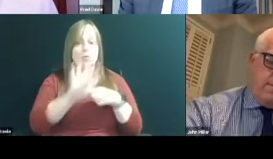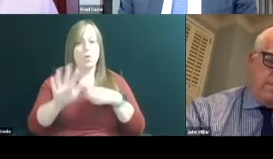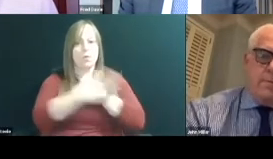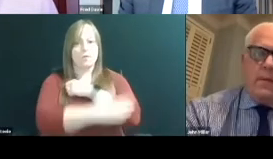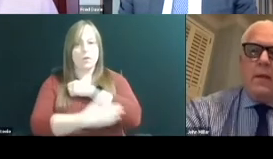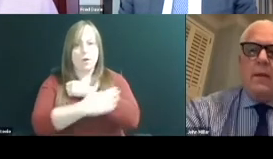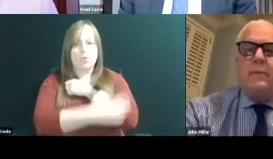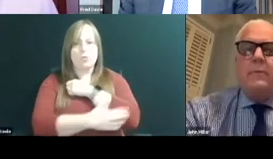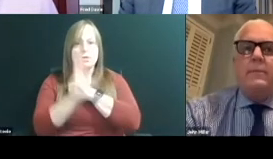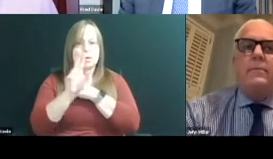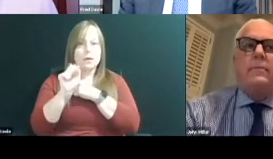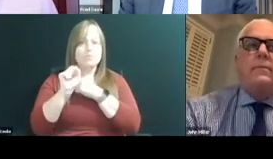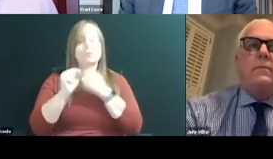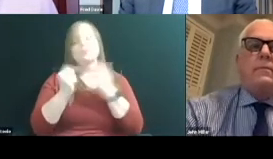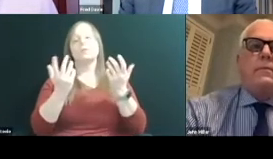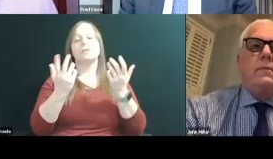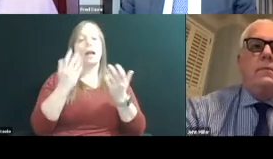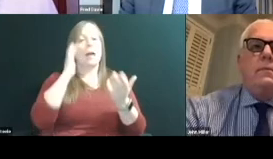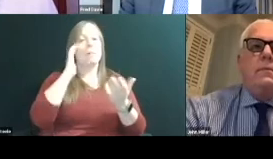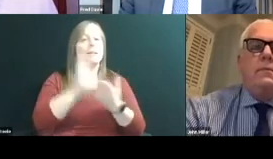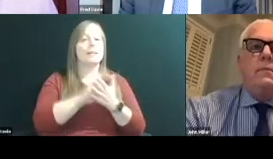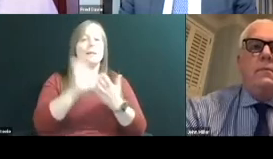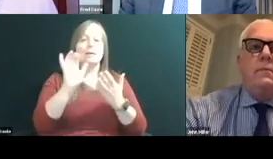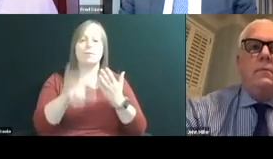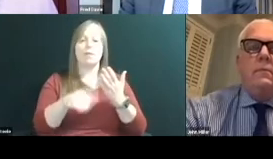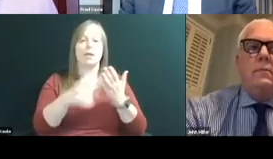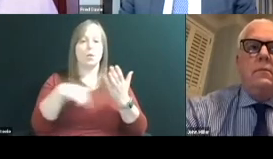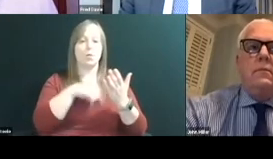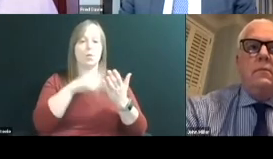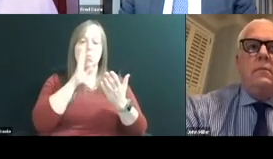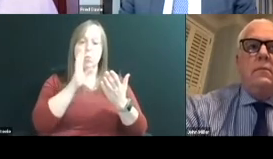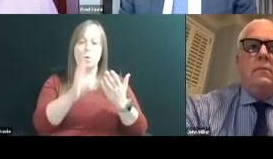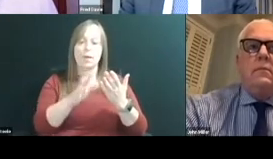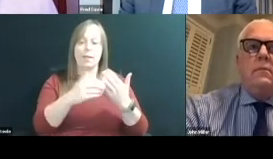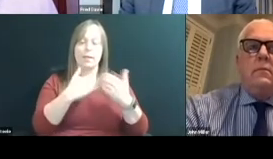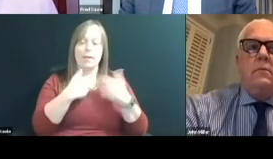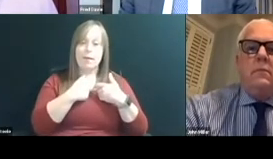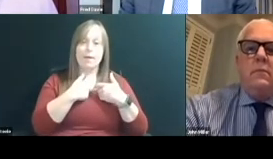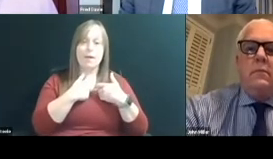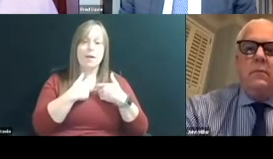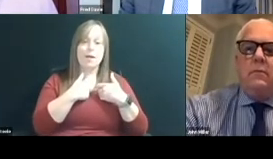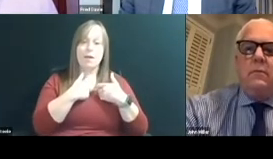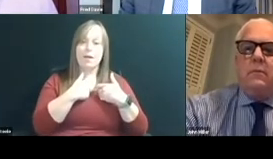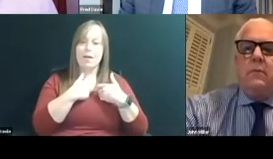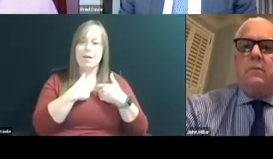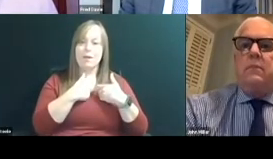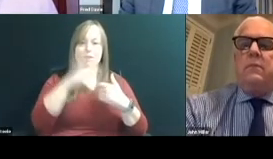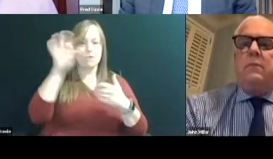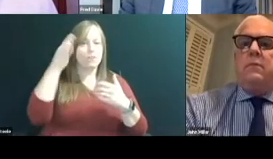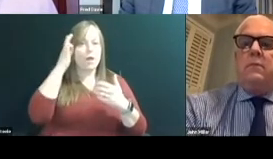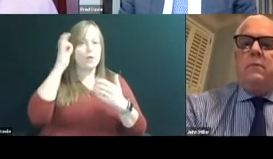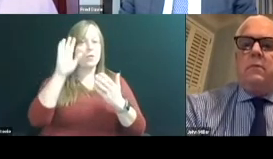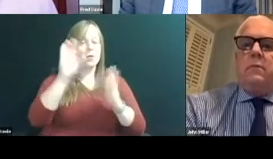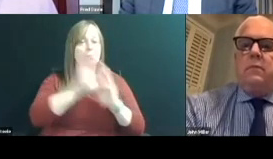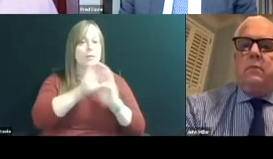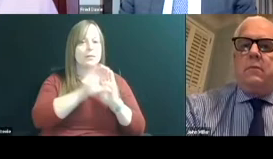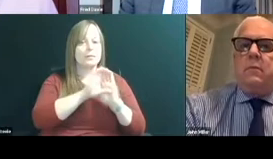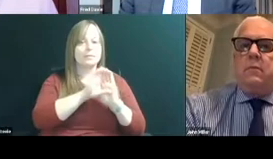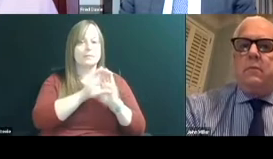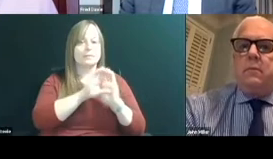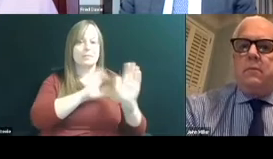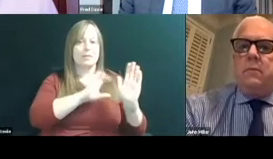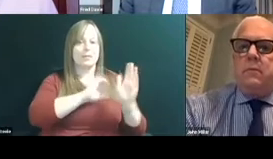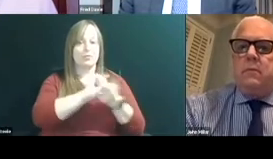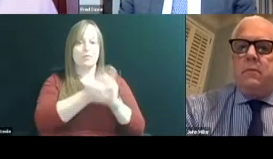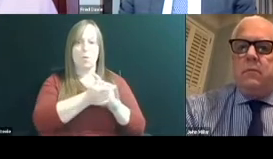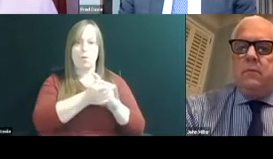country. I believe that we will have federal police reform. I think that that is going